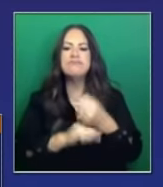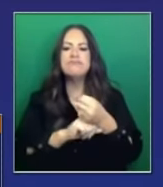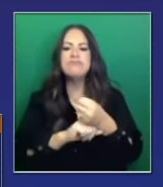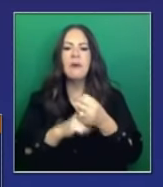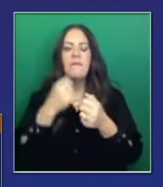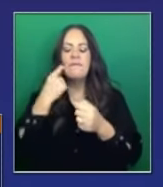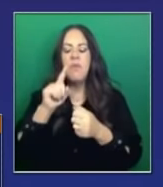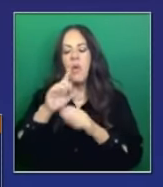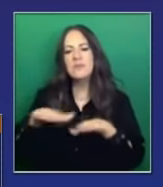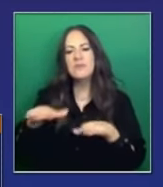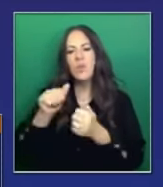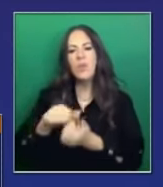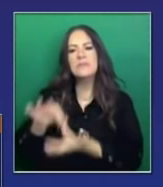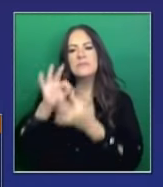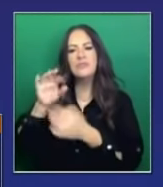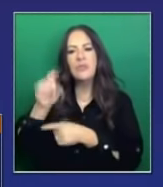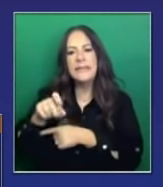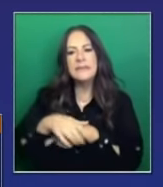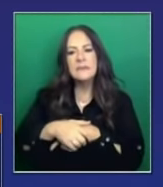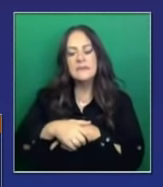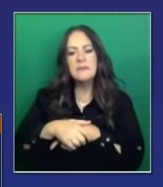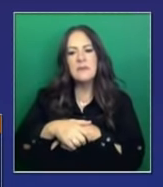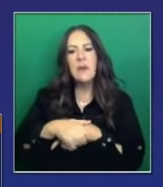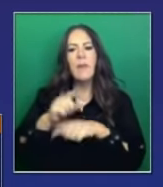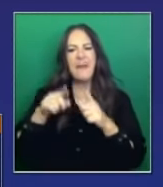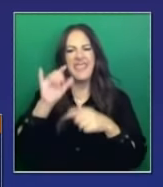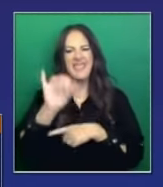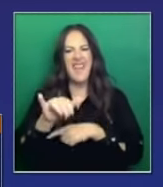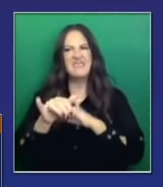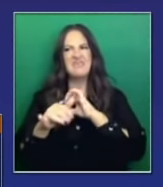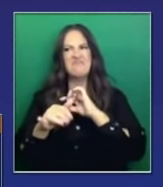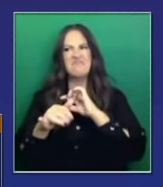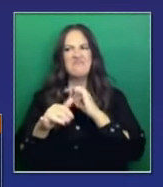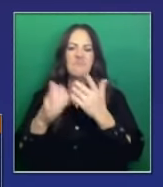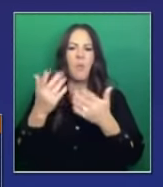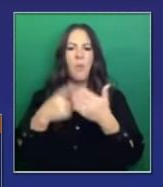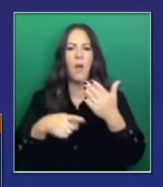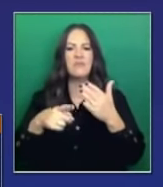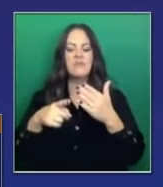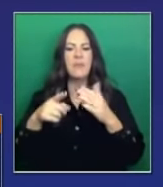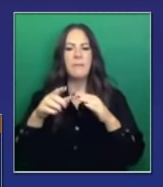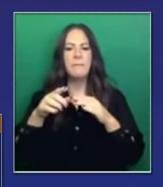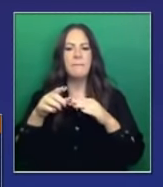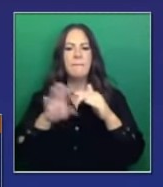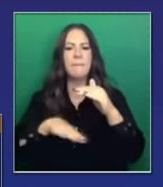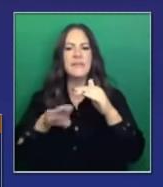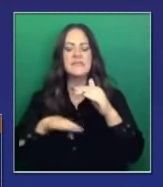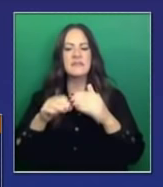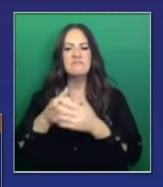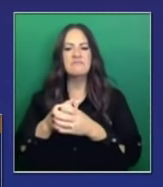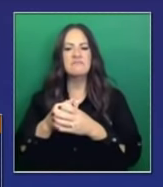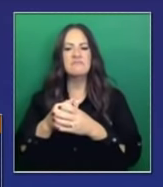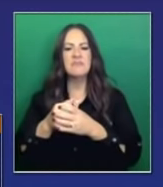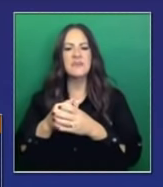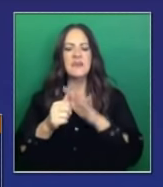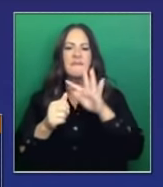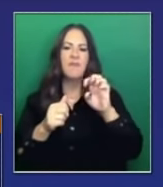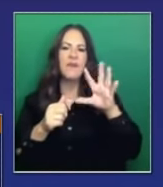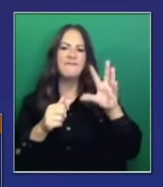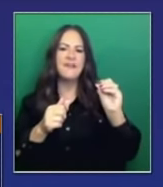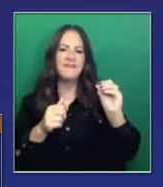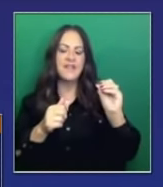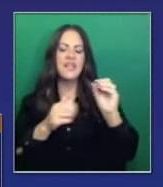et cetera. But that's the baseline. It's high, as much as 700, but baseline is $450 per pupil